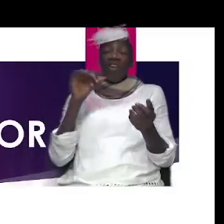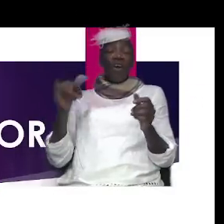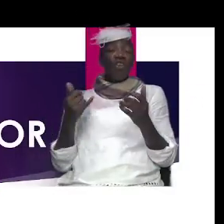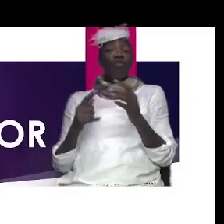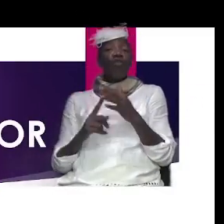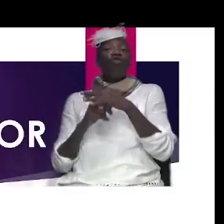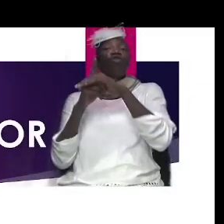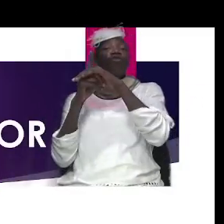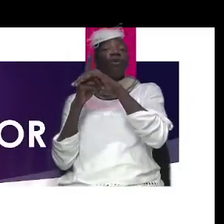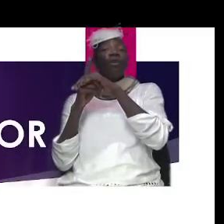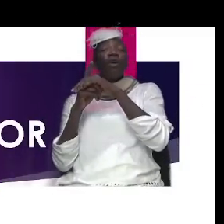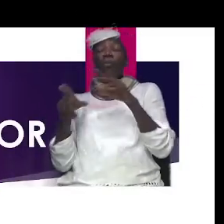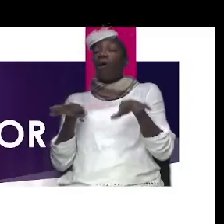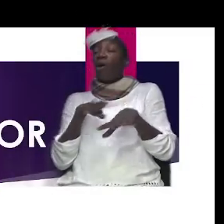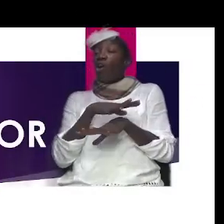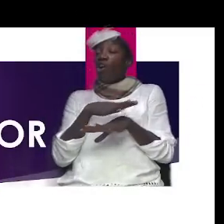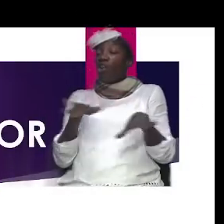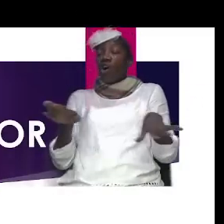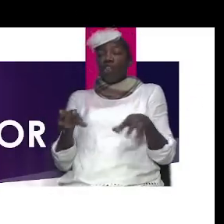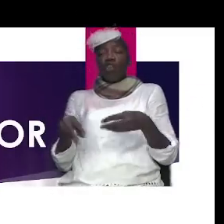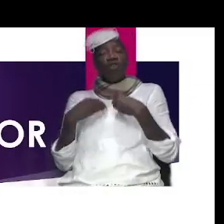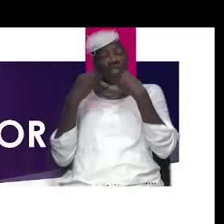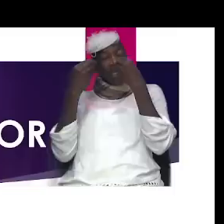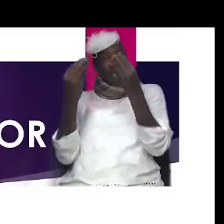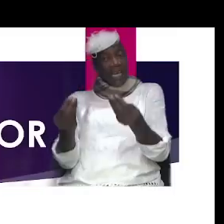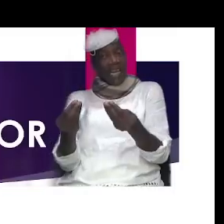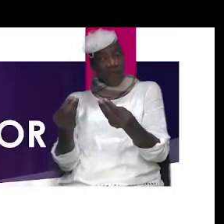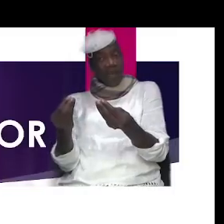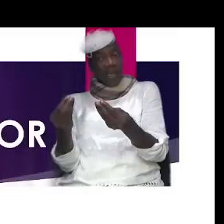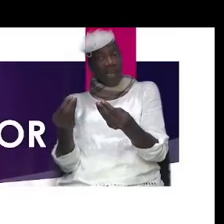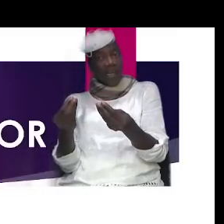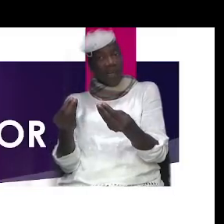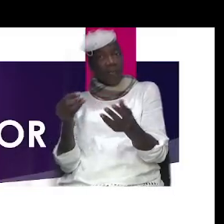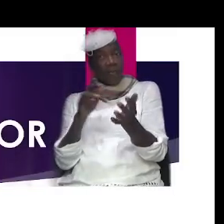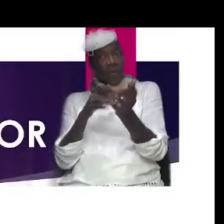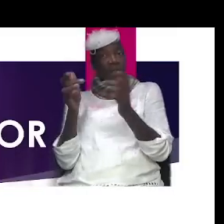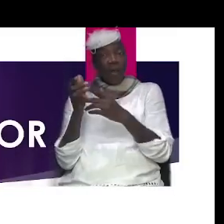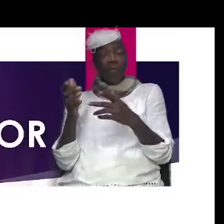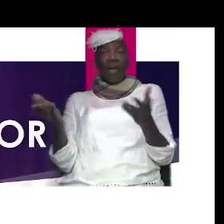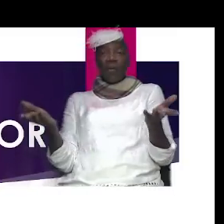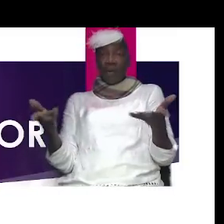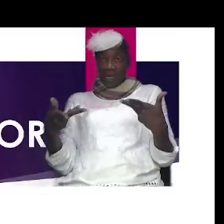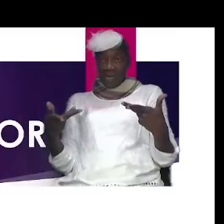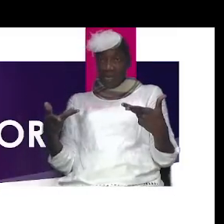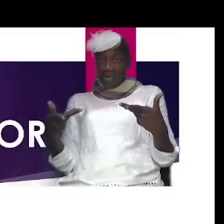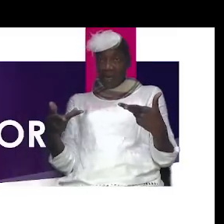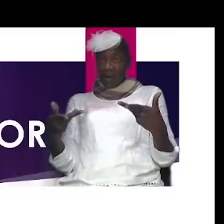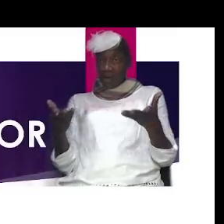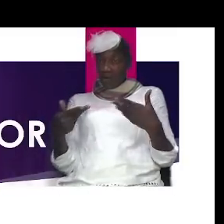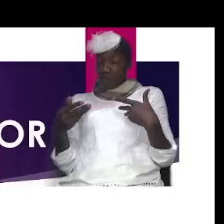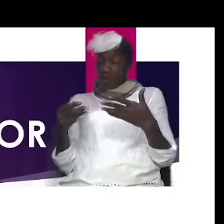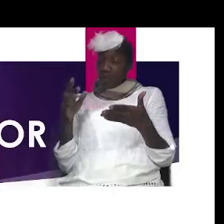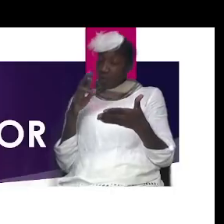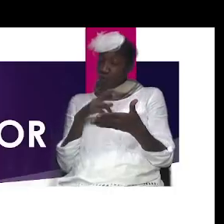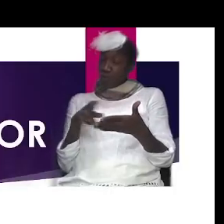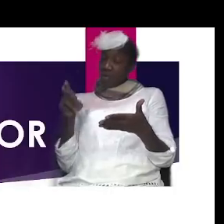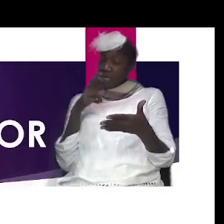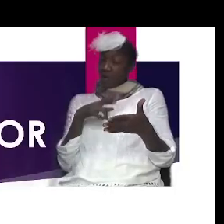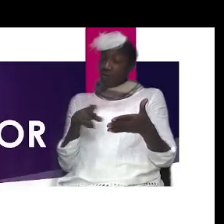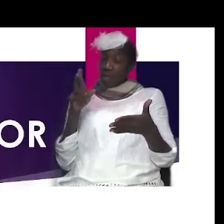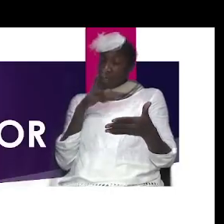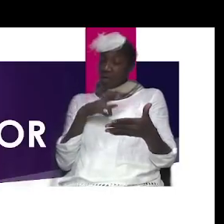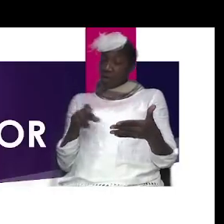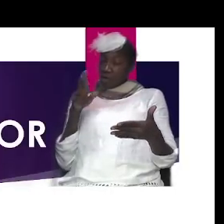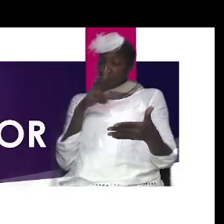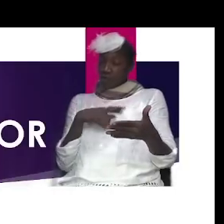up. It is not just giving. See the scripture here? I want us to read it over and over.